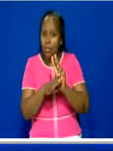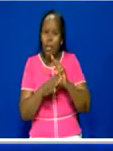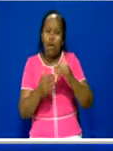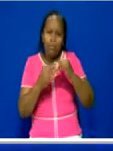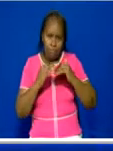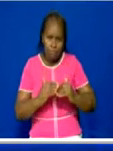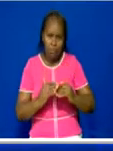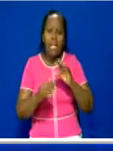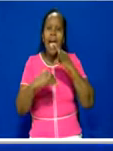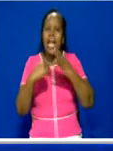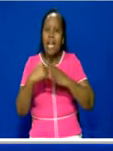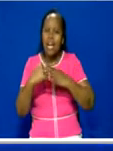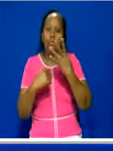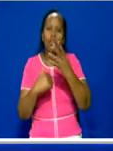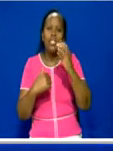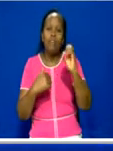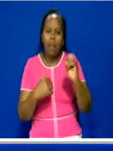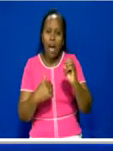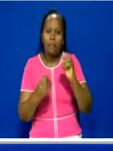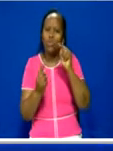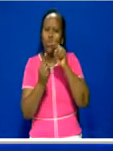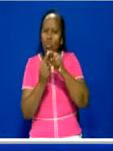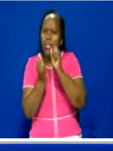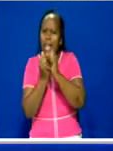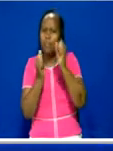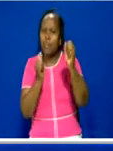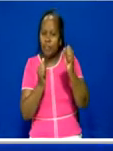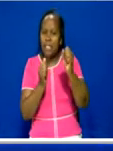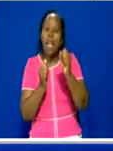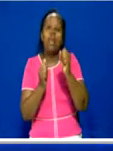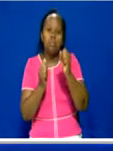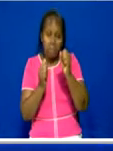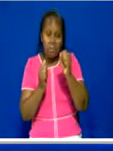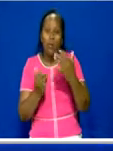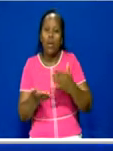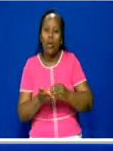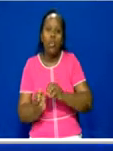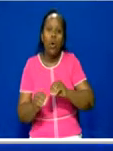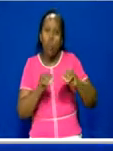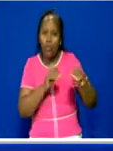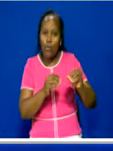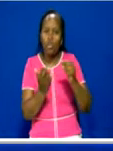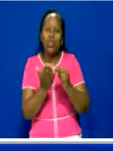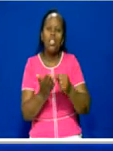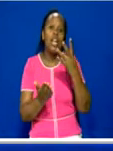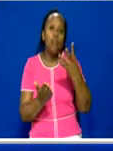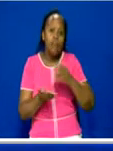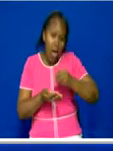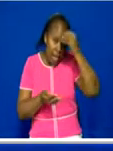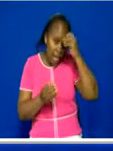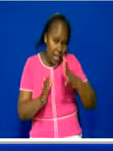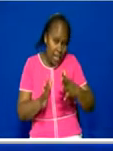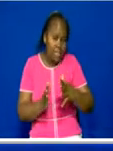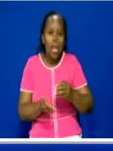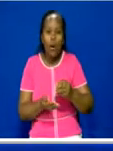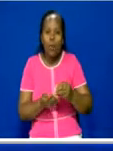at 9:45 a.m. all the way to 10:15 a.m. we're now moving on to our grade 4 students who will